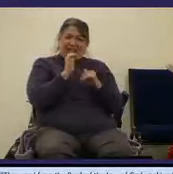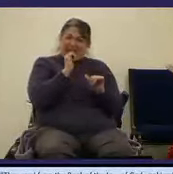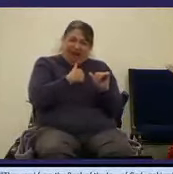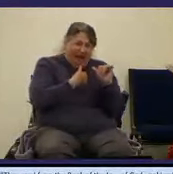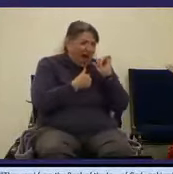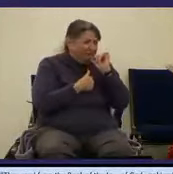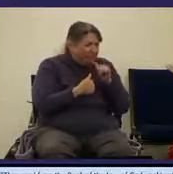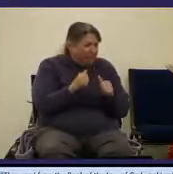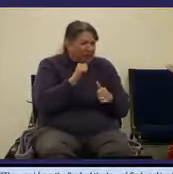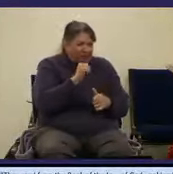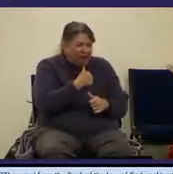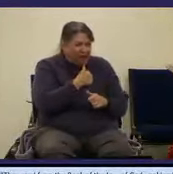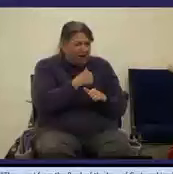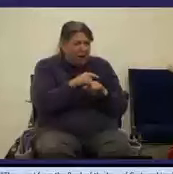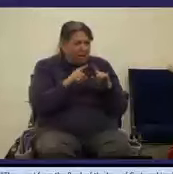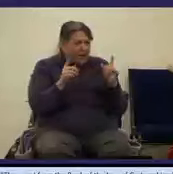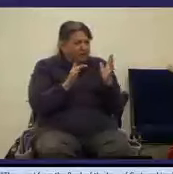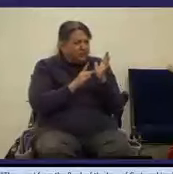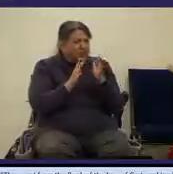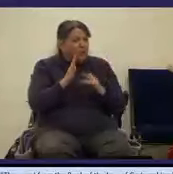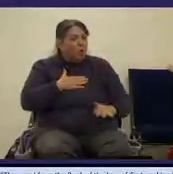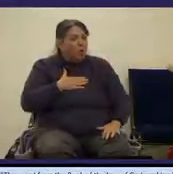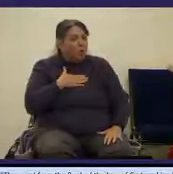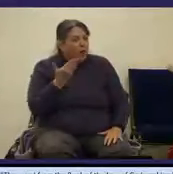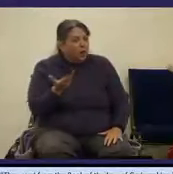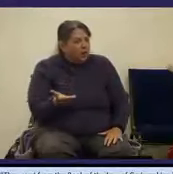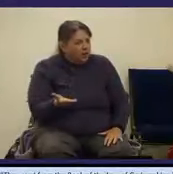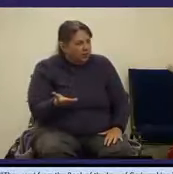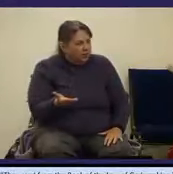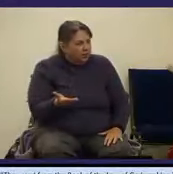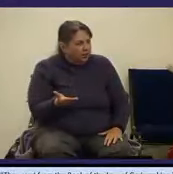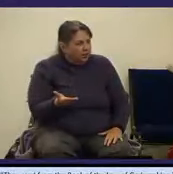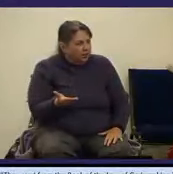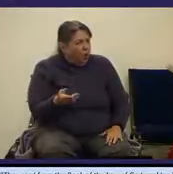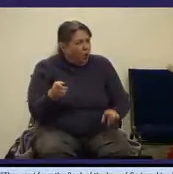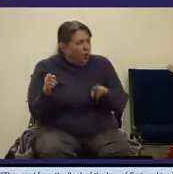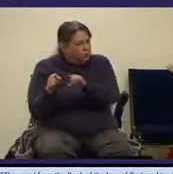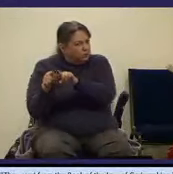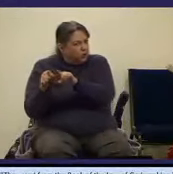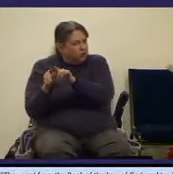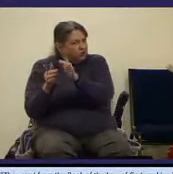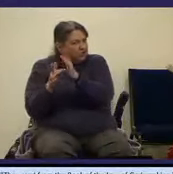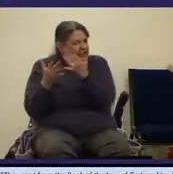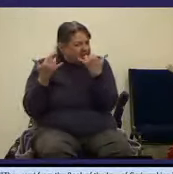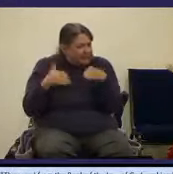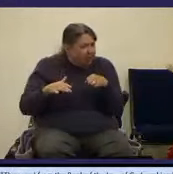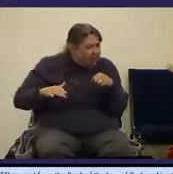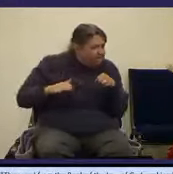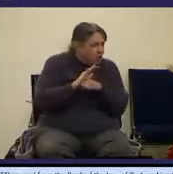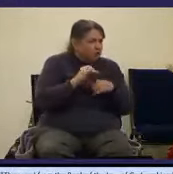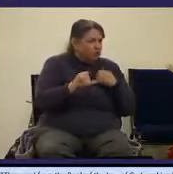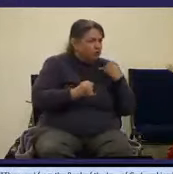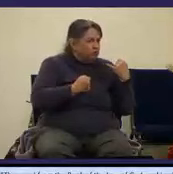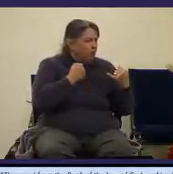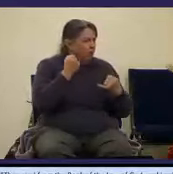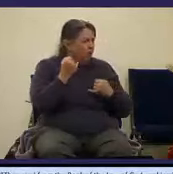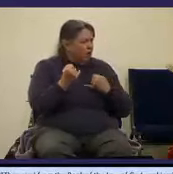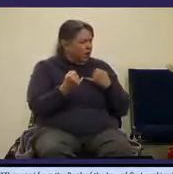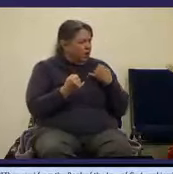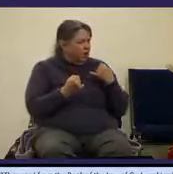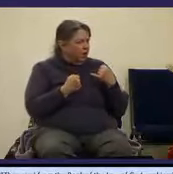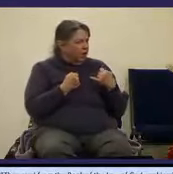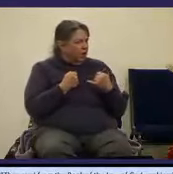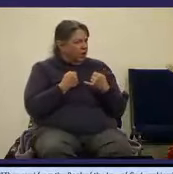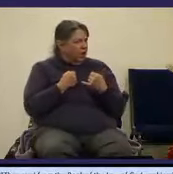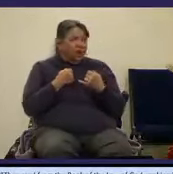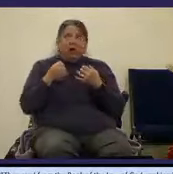Jesus came to planet Earth, he came as a package of joy. He came to provide that what we needed